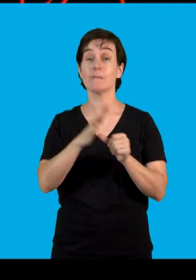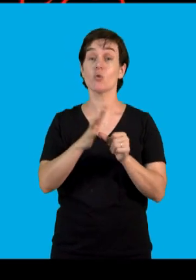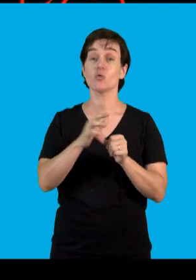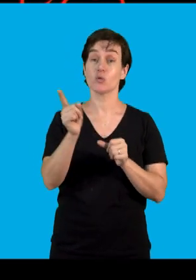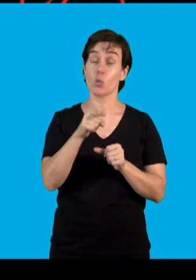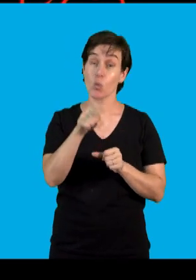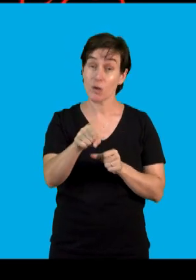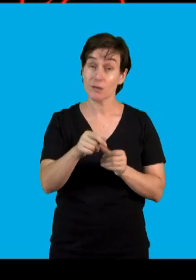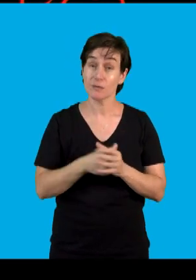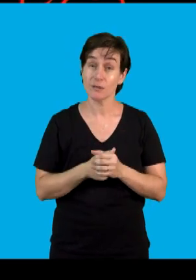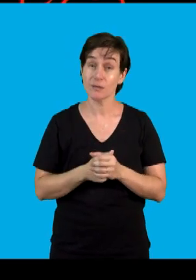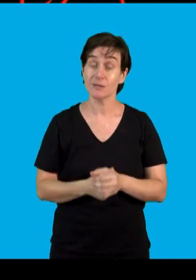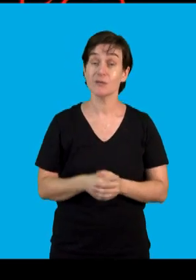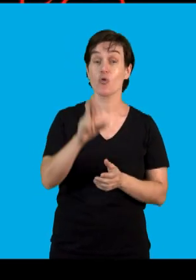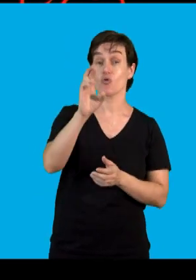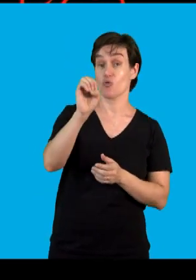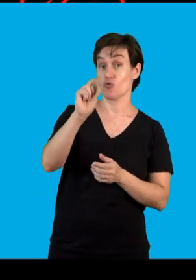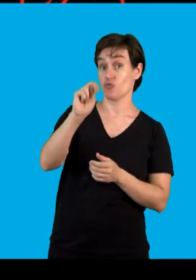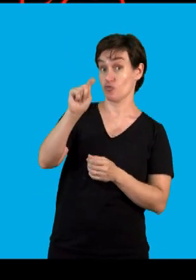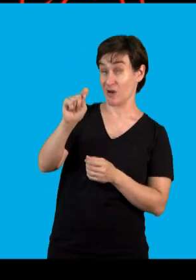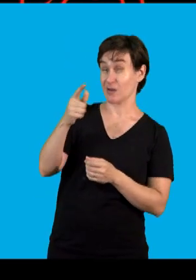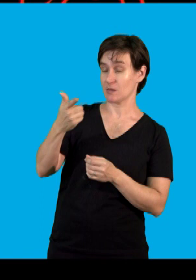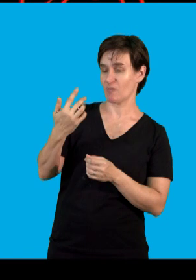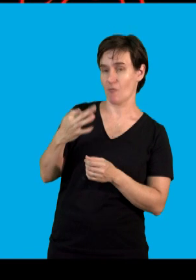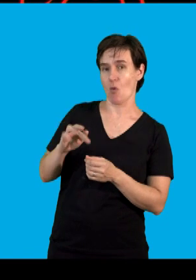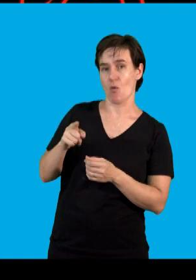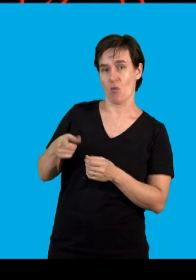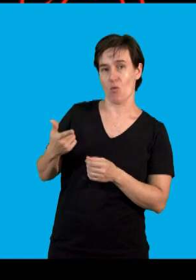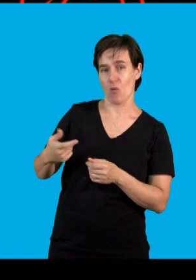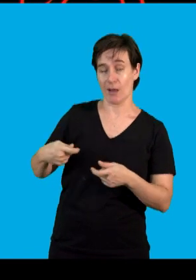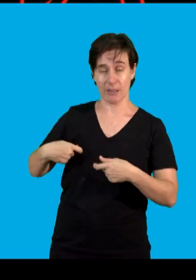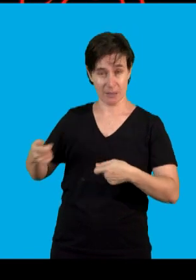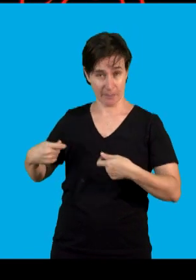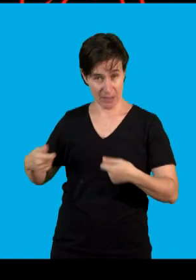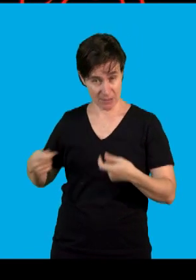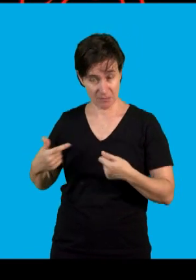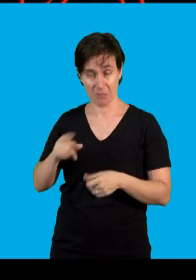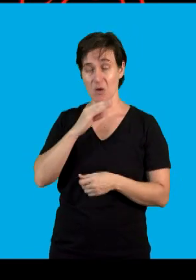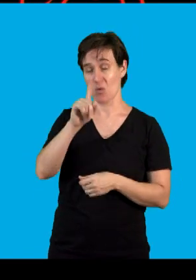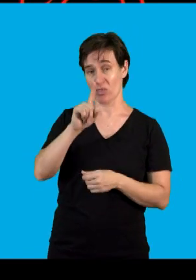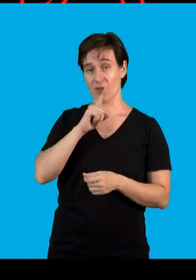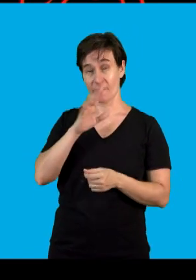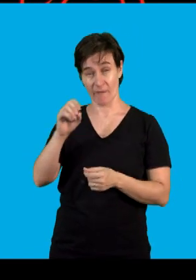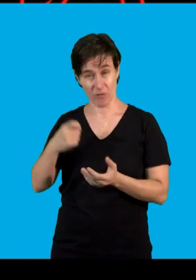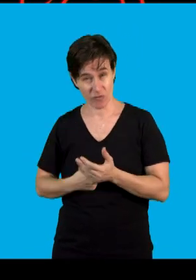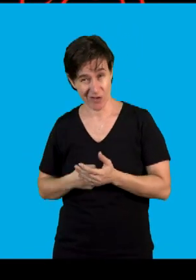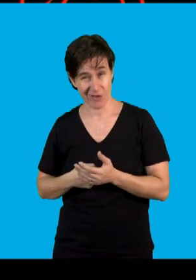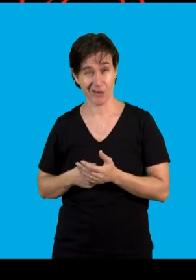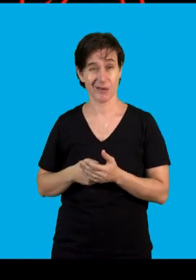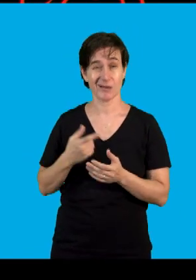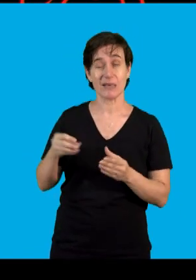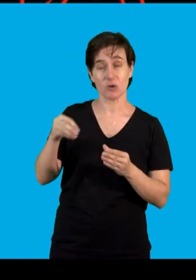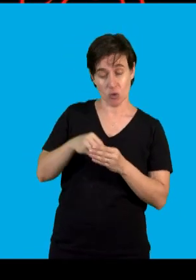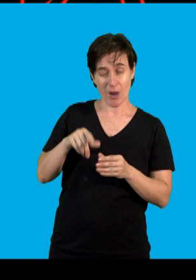here will be her rent, that's expenses, and then also